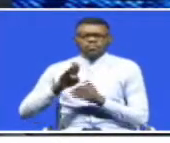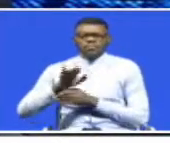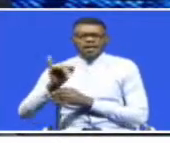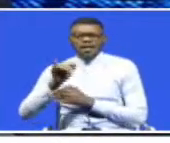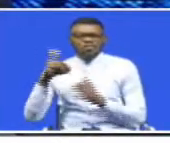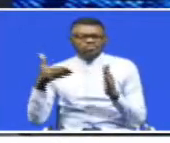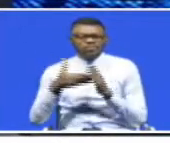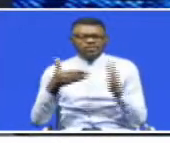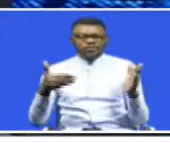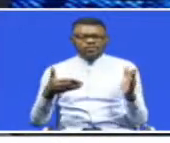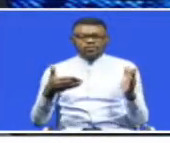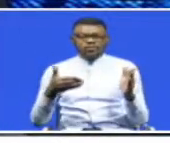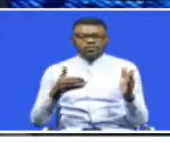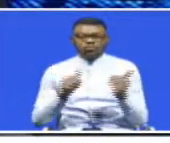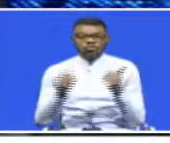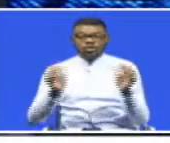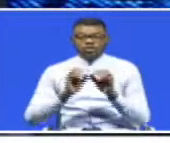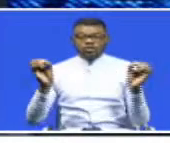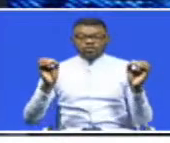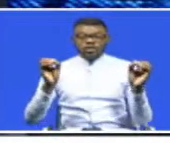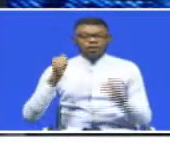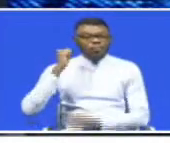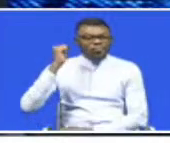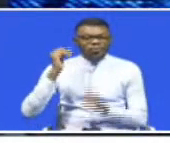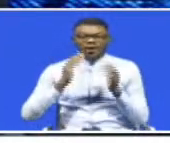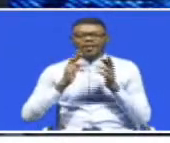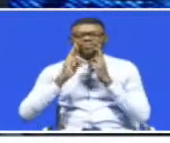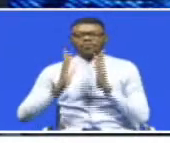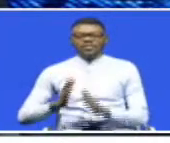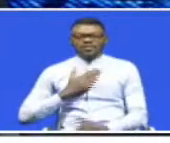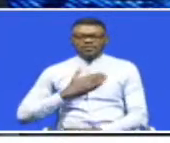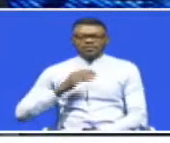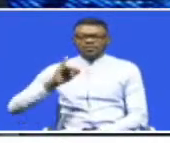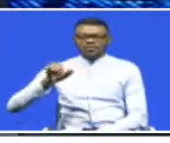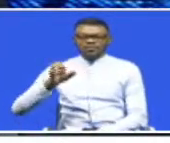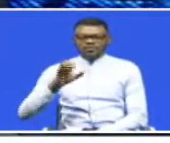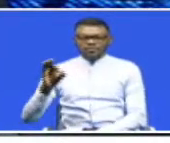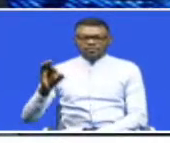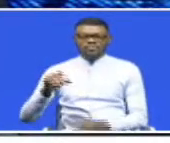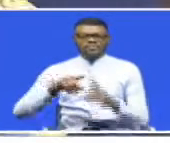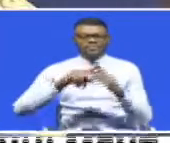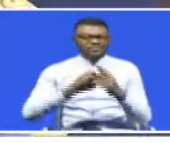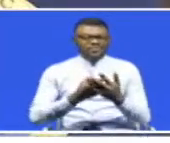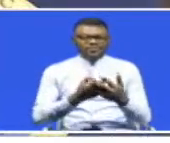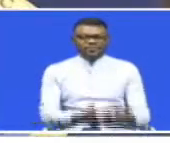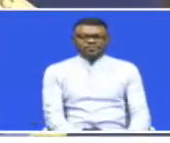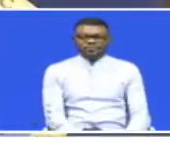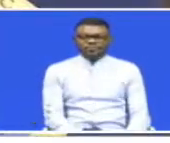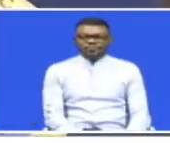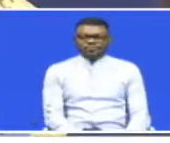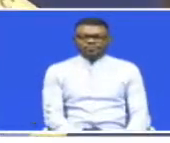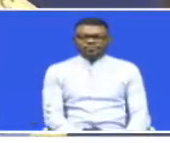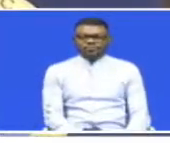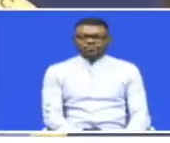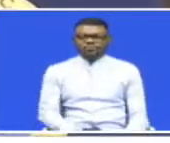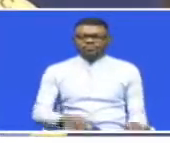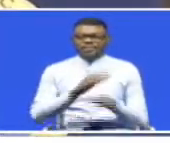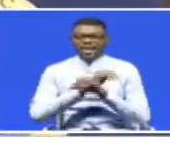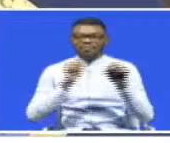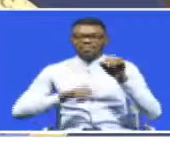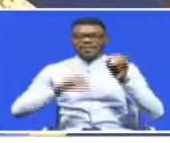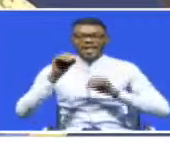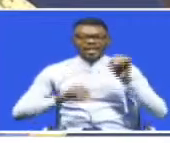We begin tonight with KTN senior political reporter Jeff Kirui. From the nullification of a presidential election